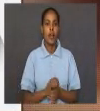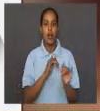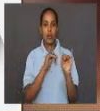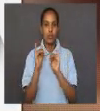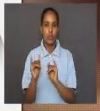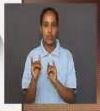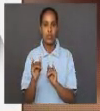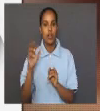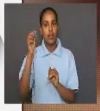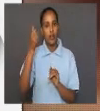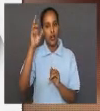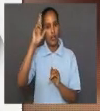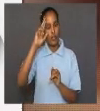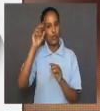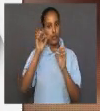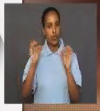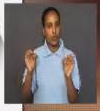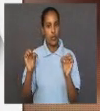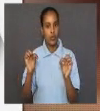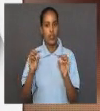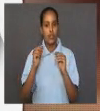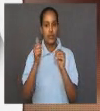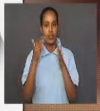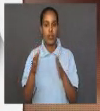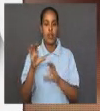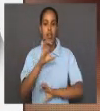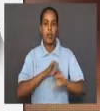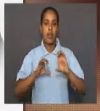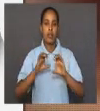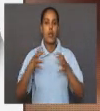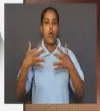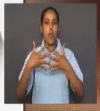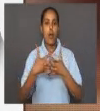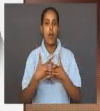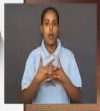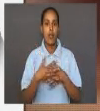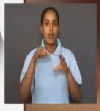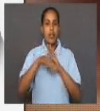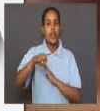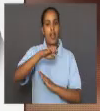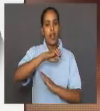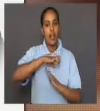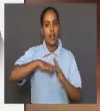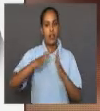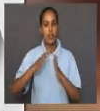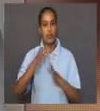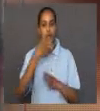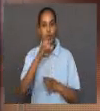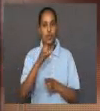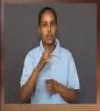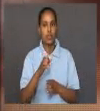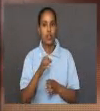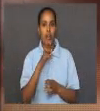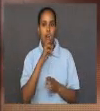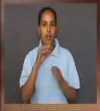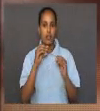According to Arrhenius's theory, the dissolved chemical compounds in electrolytic solutions